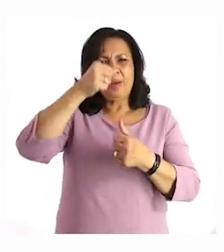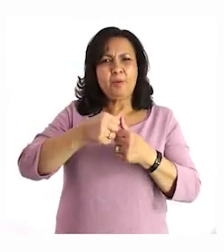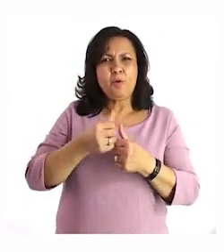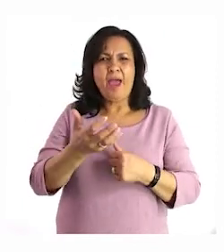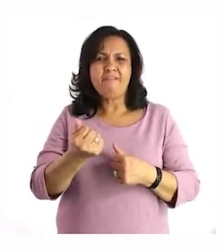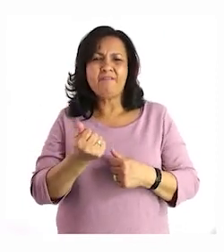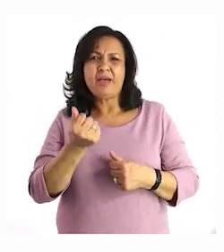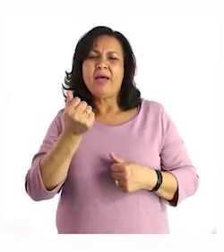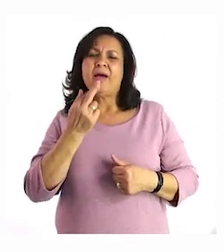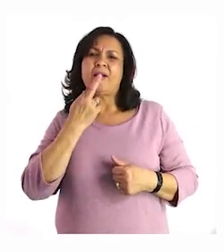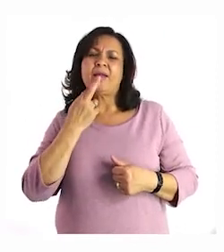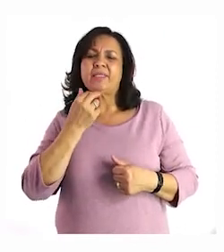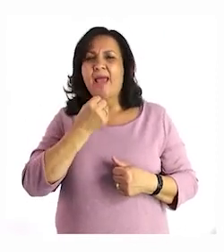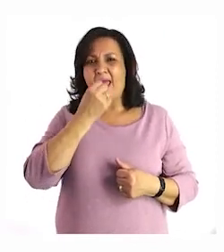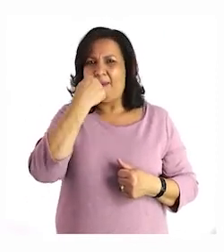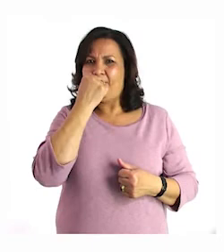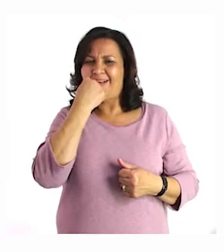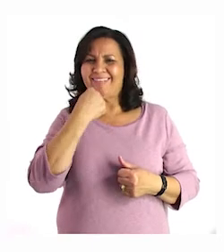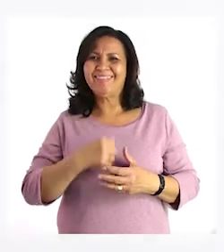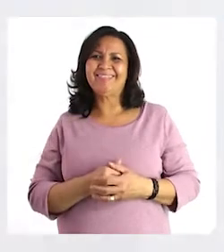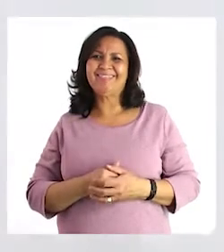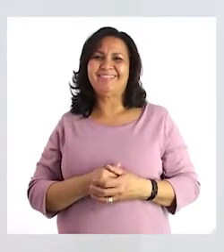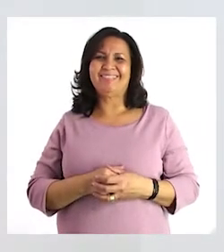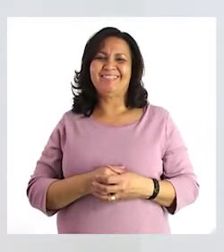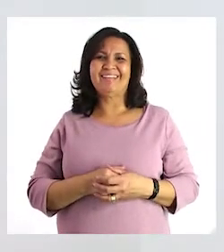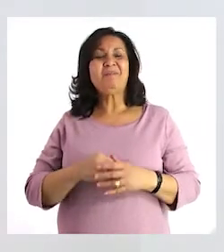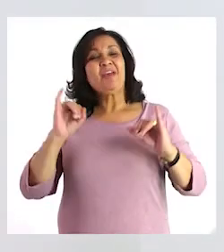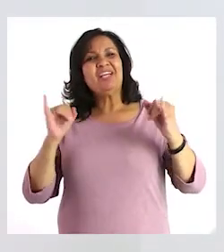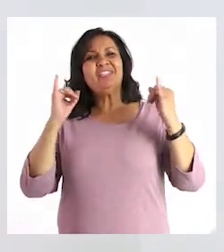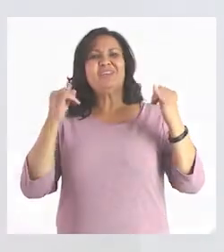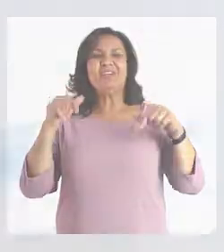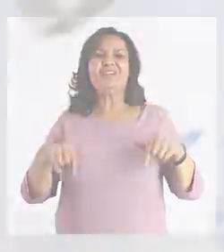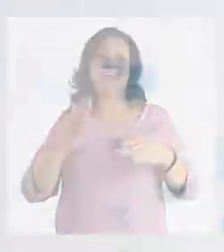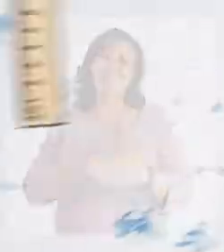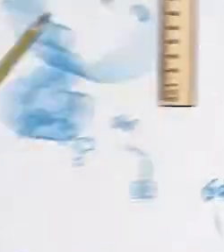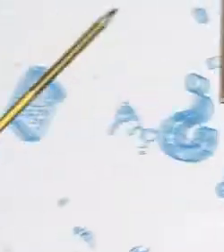also. Thank you friends, I hope you enjoyed today's lesson.